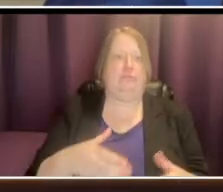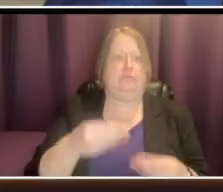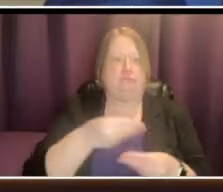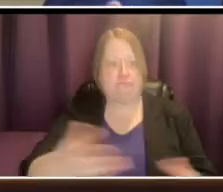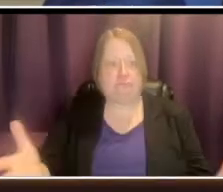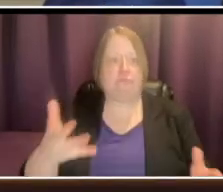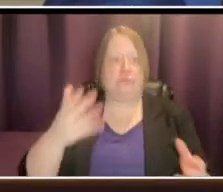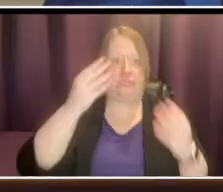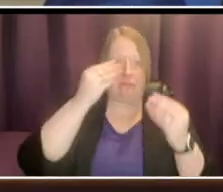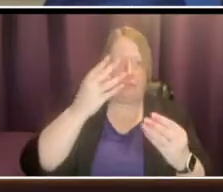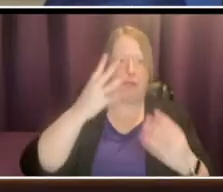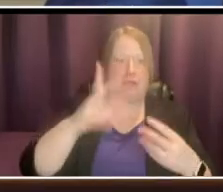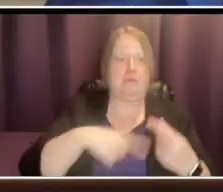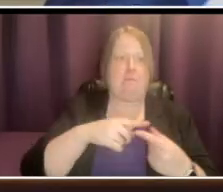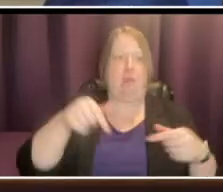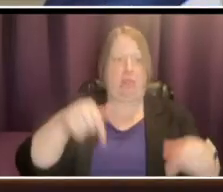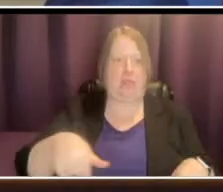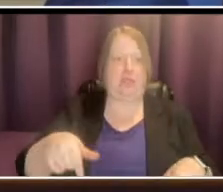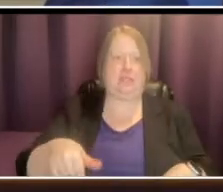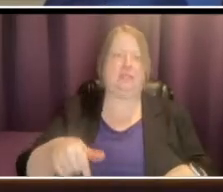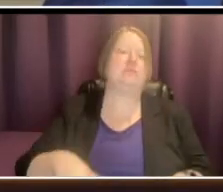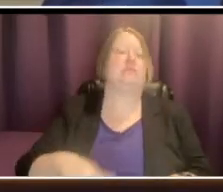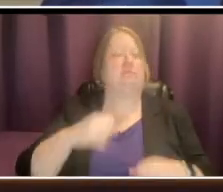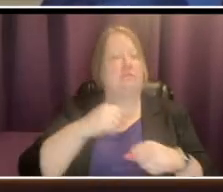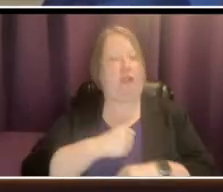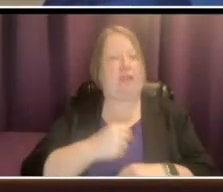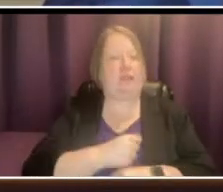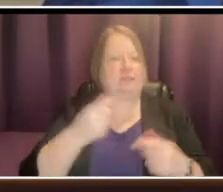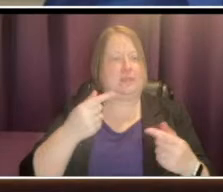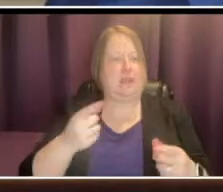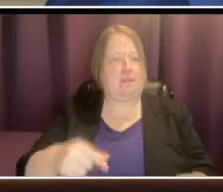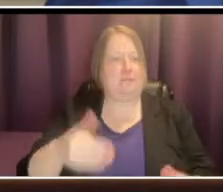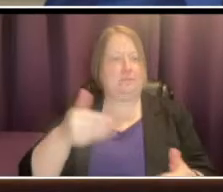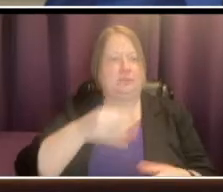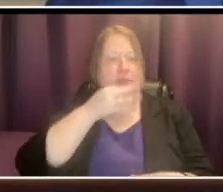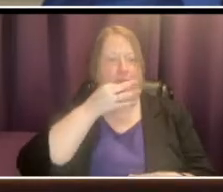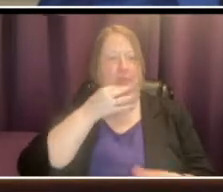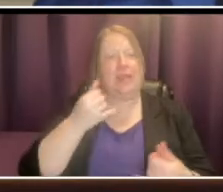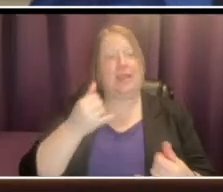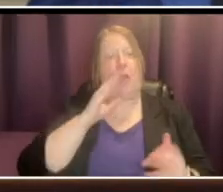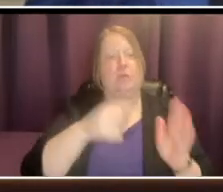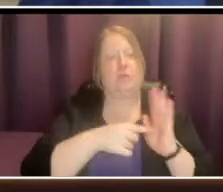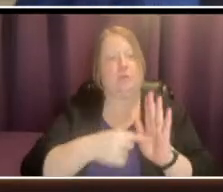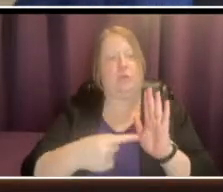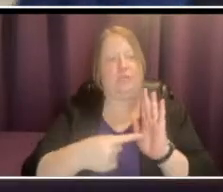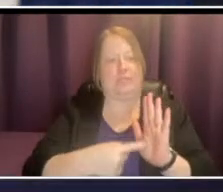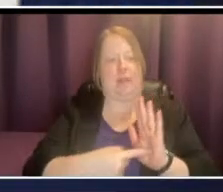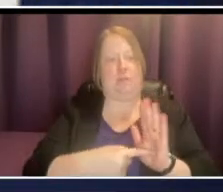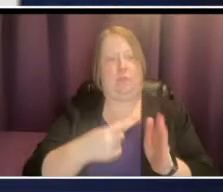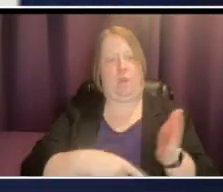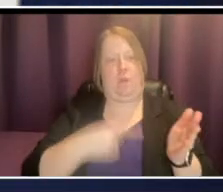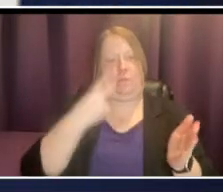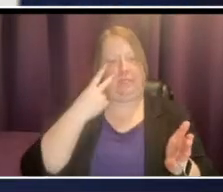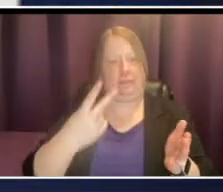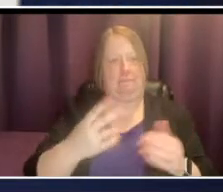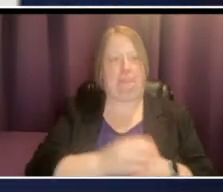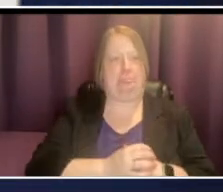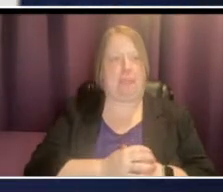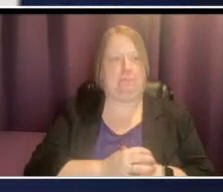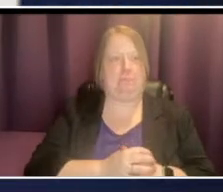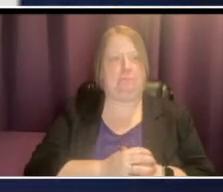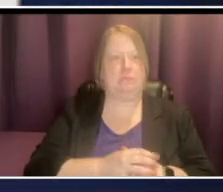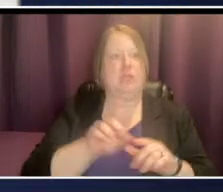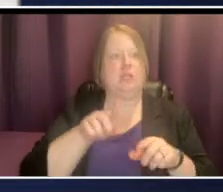sample of the evidence we have received. Days before January 6th, the President's senior advisors at the Department of